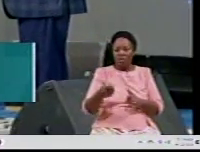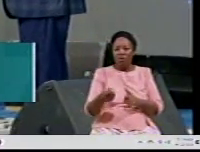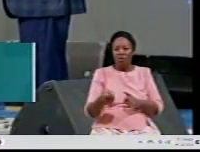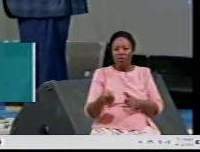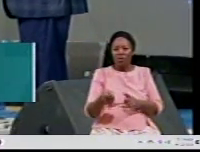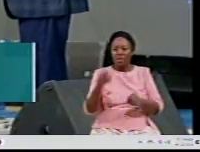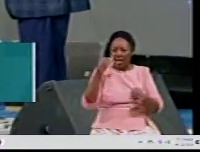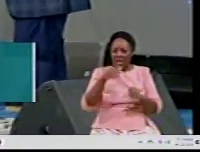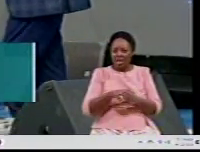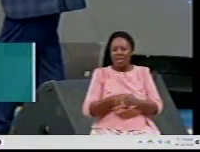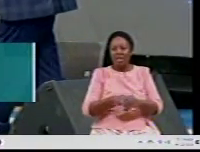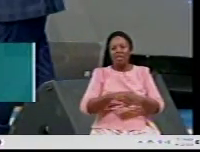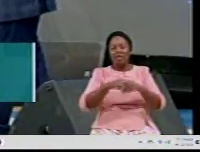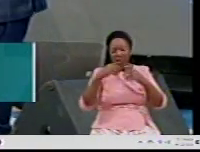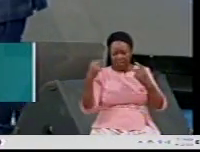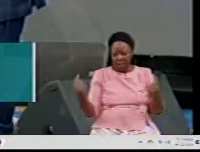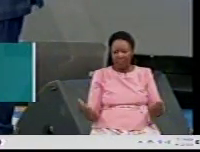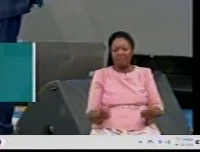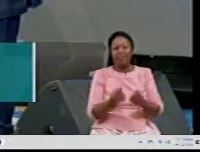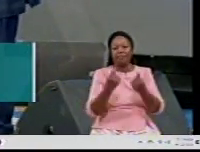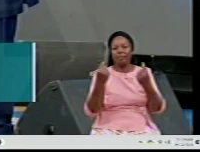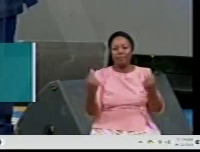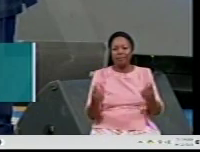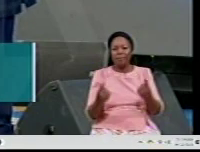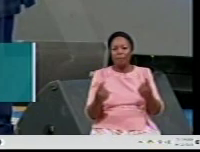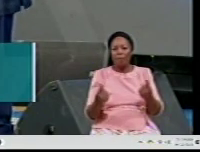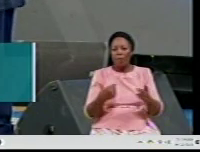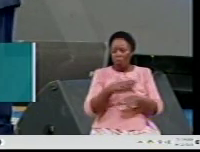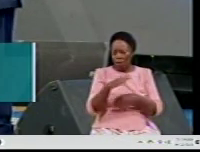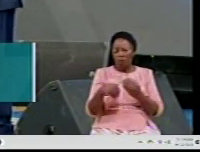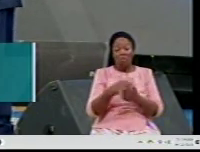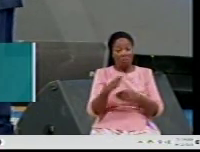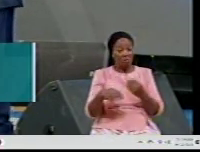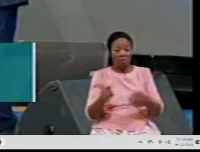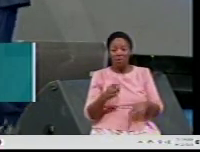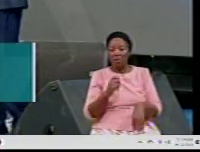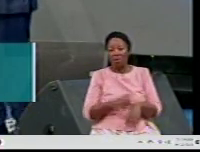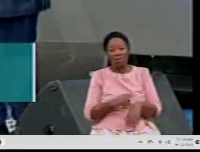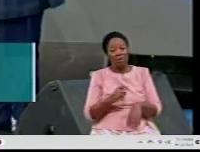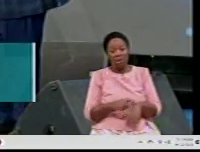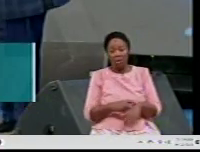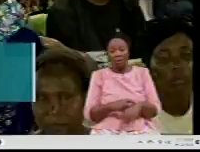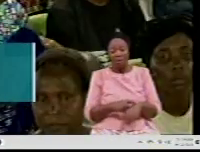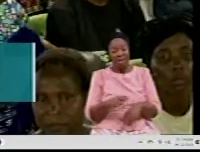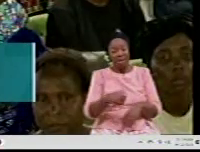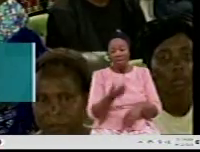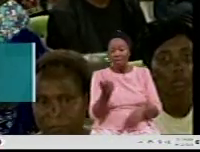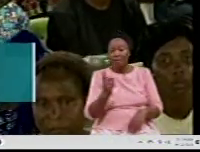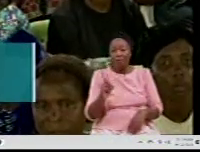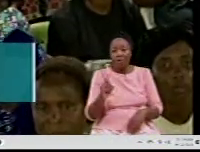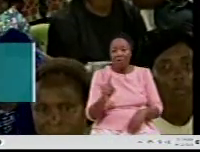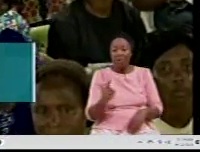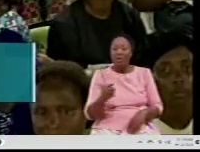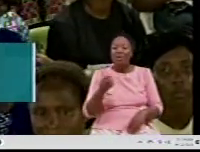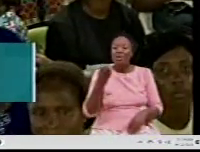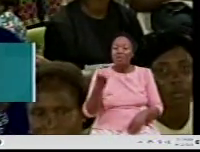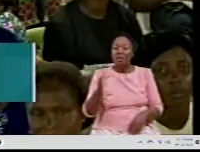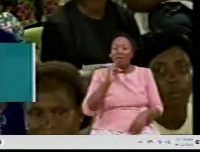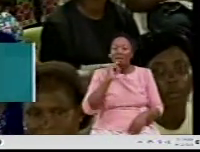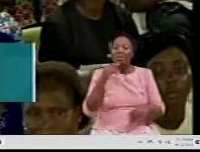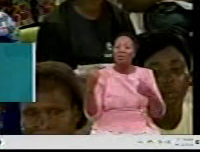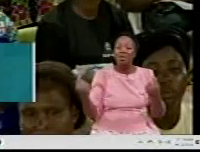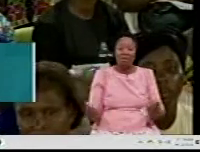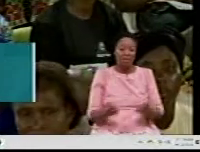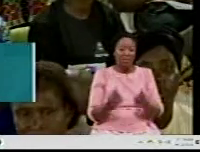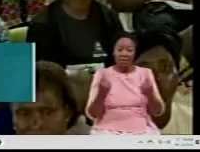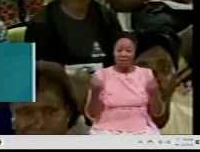in iniquity all the time. Wherever there is iniquity,